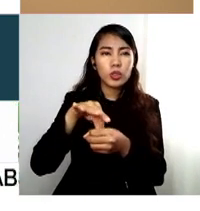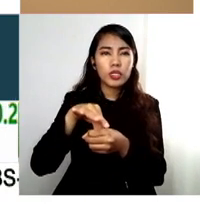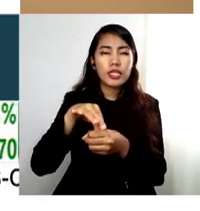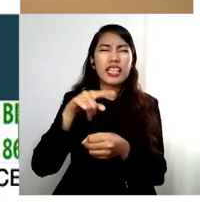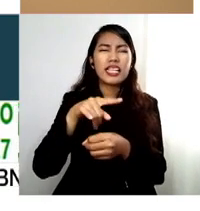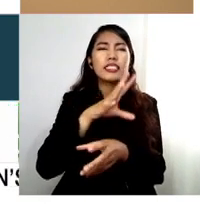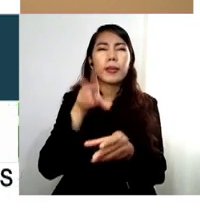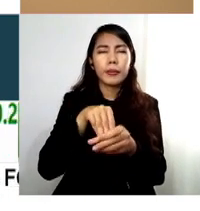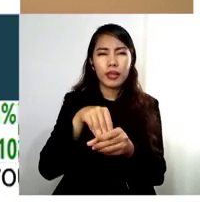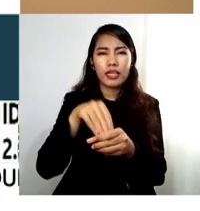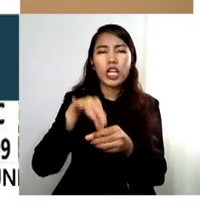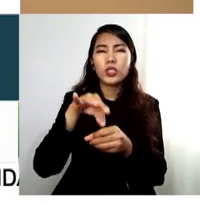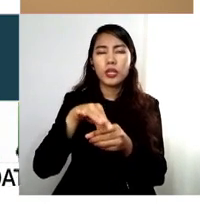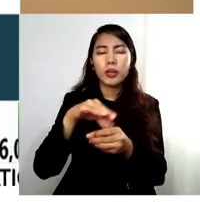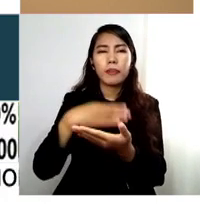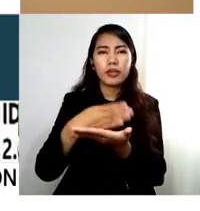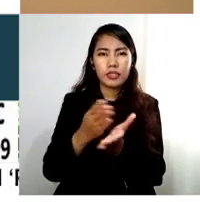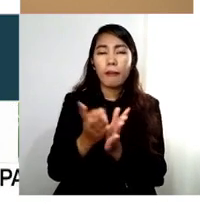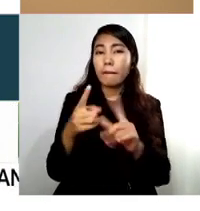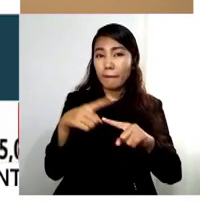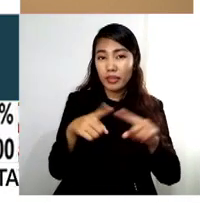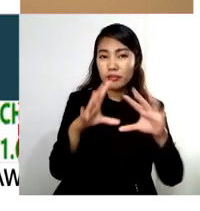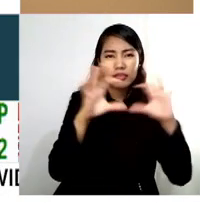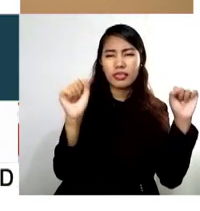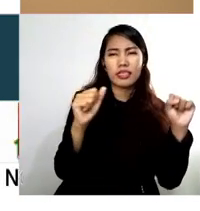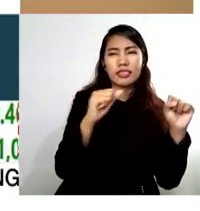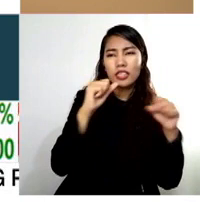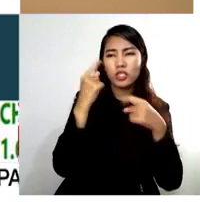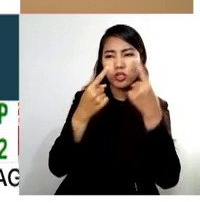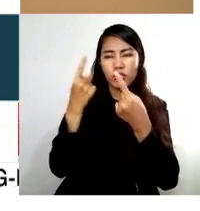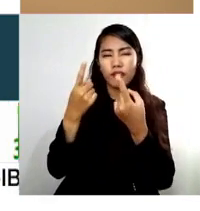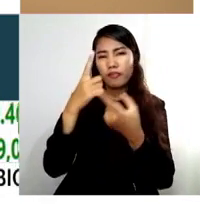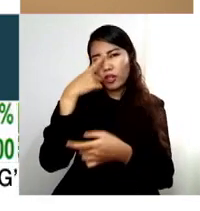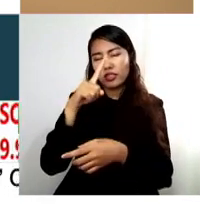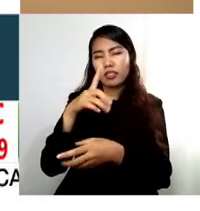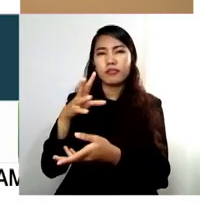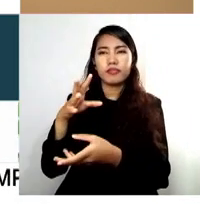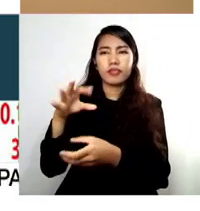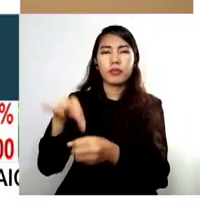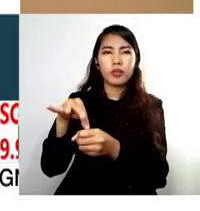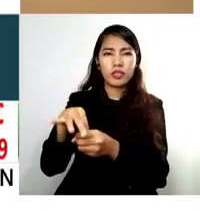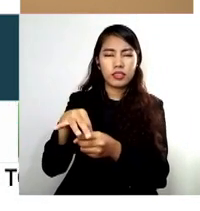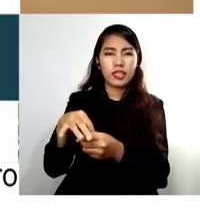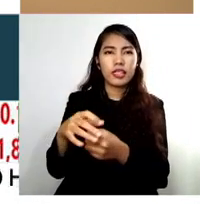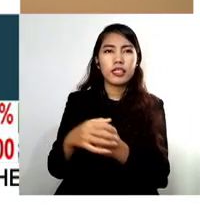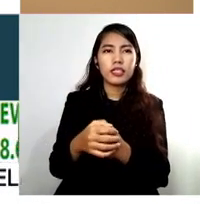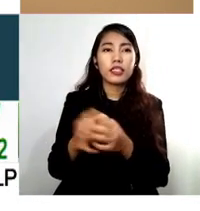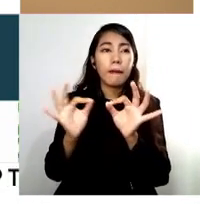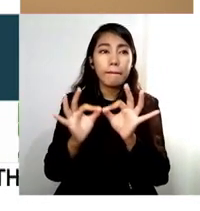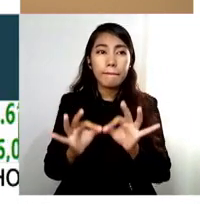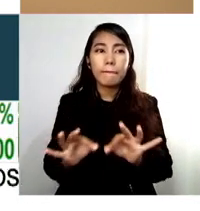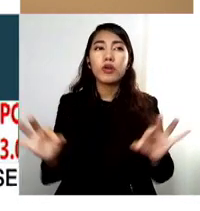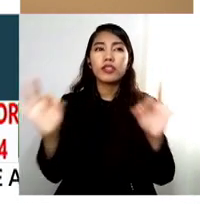to the president, the elections is not really material because he's not running for re-election. It is very, very important because of the